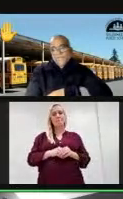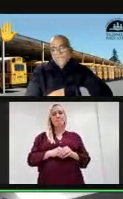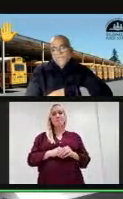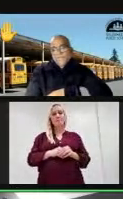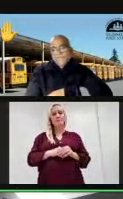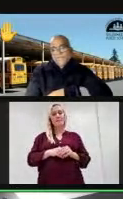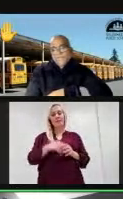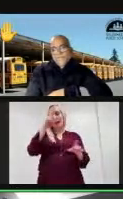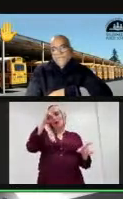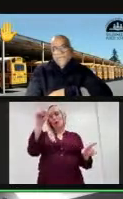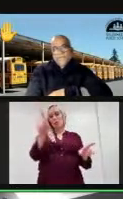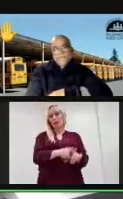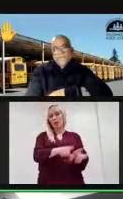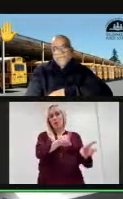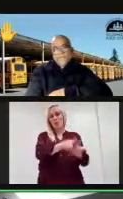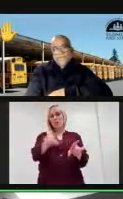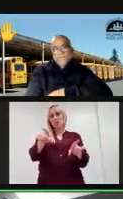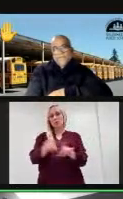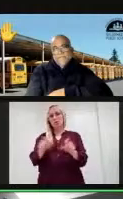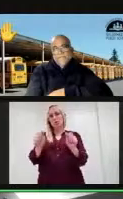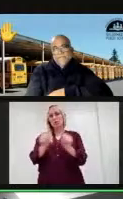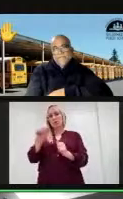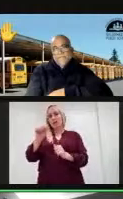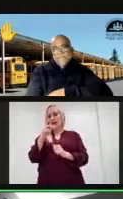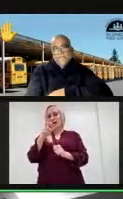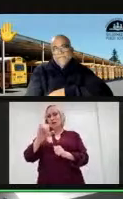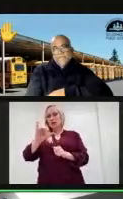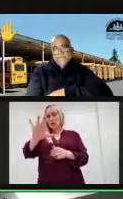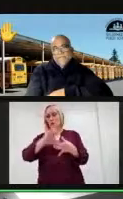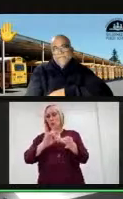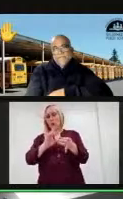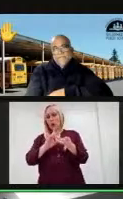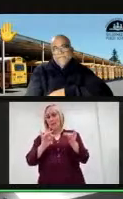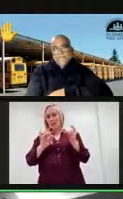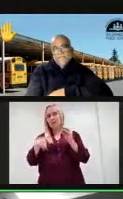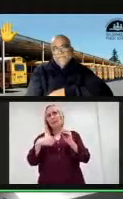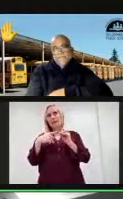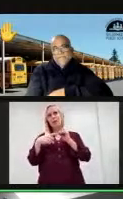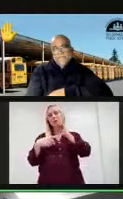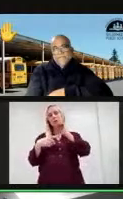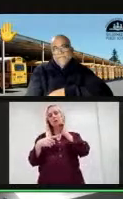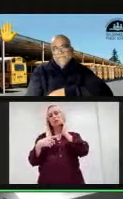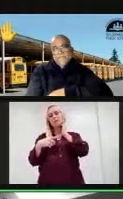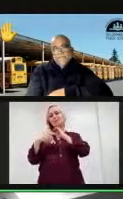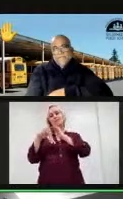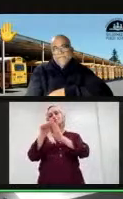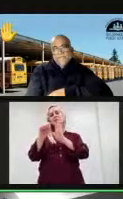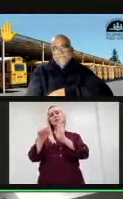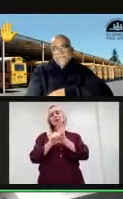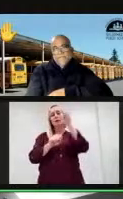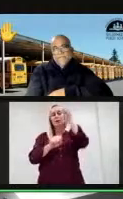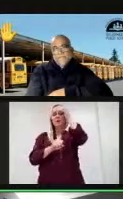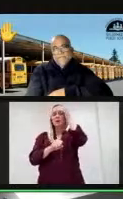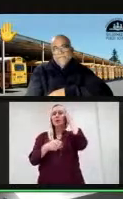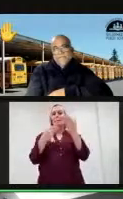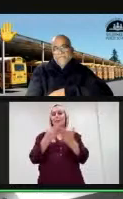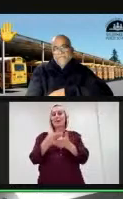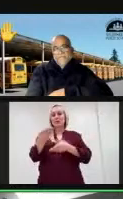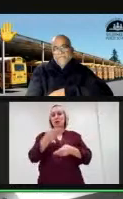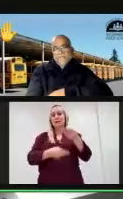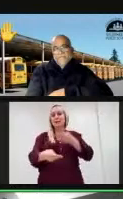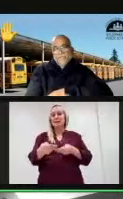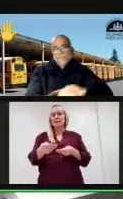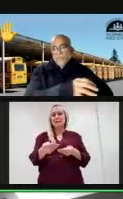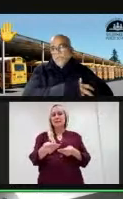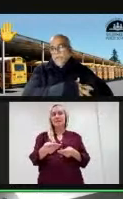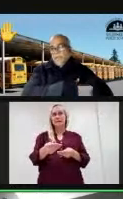I agree also with Ashley what you had to say regarding the state budgets, the other things that